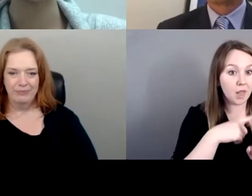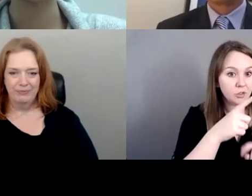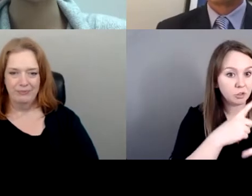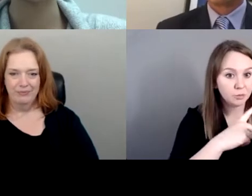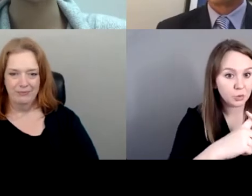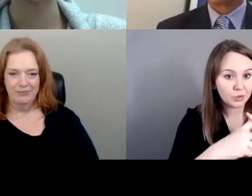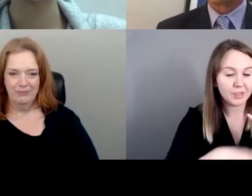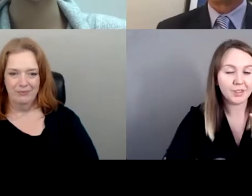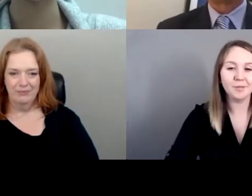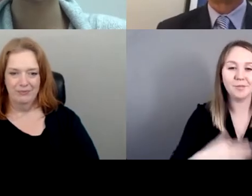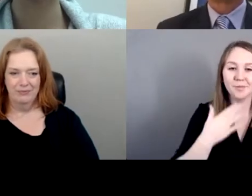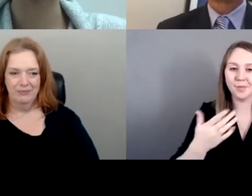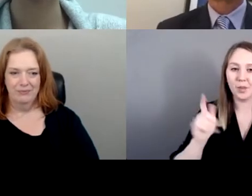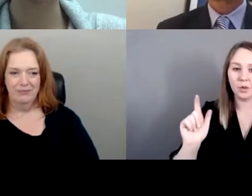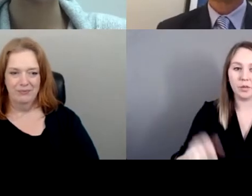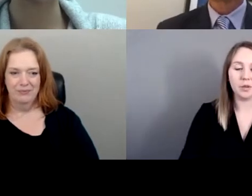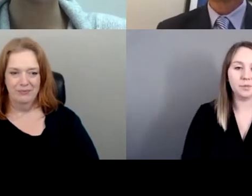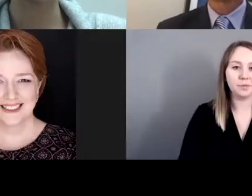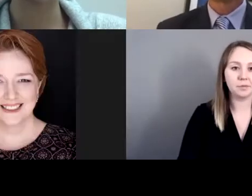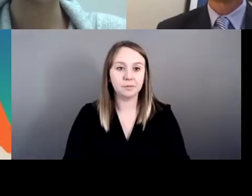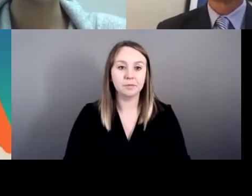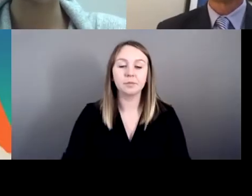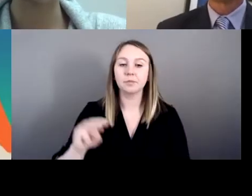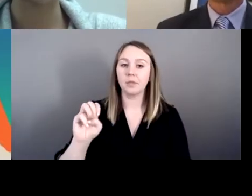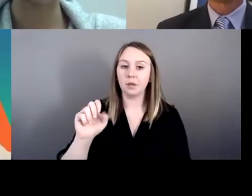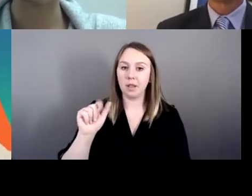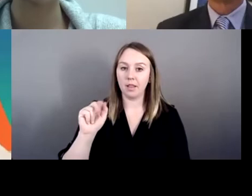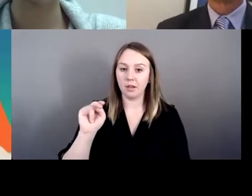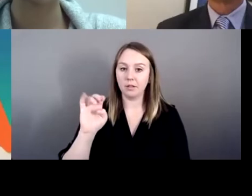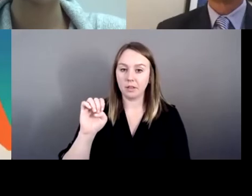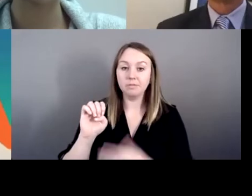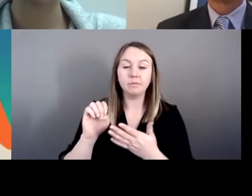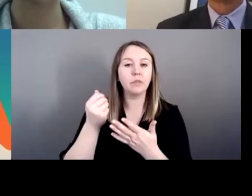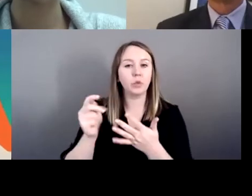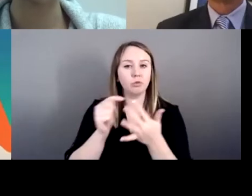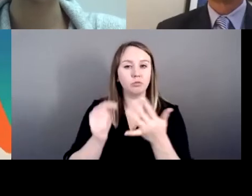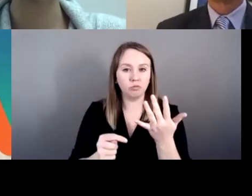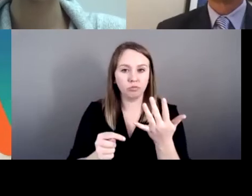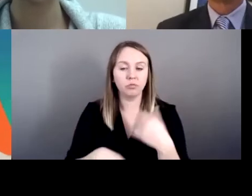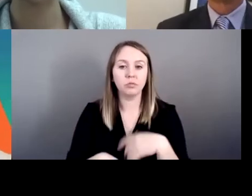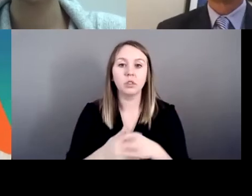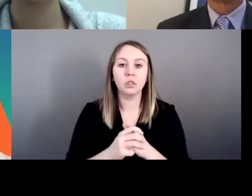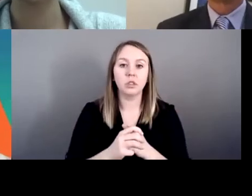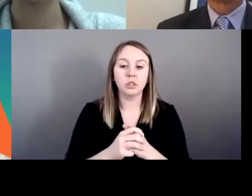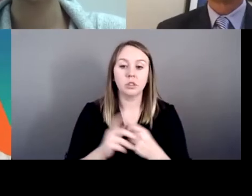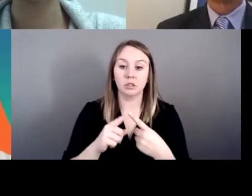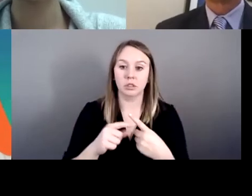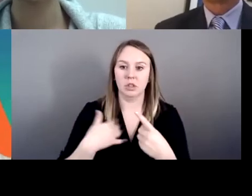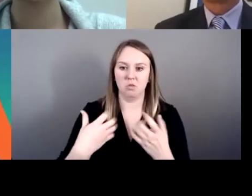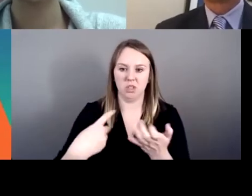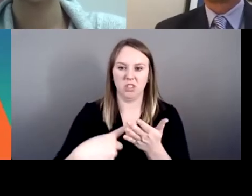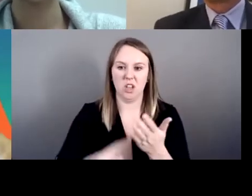Yeah, so a couple of things. One thing that I really want to talk about as far